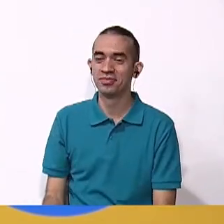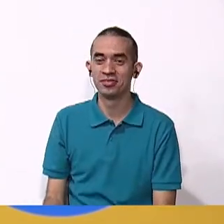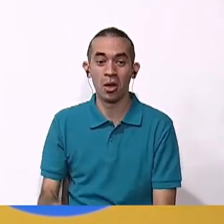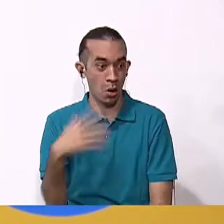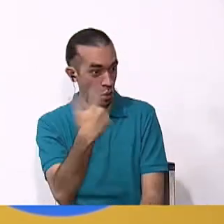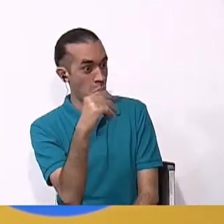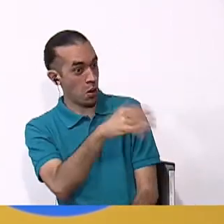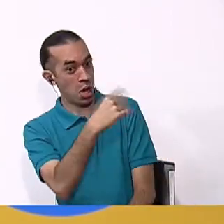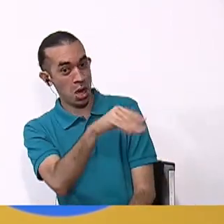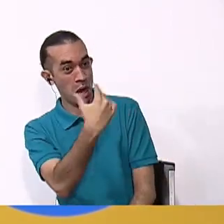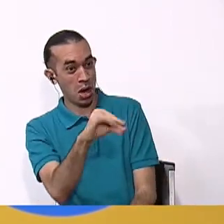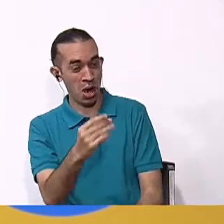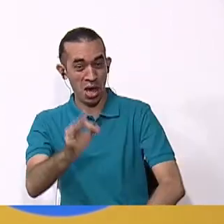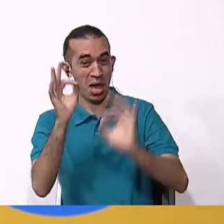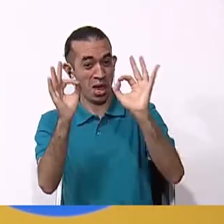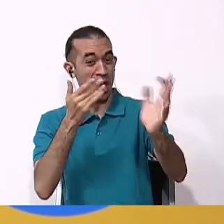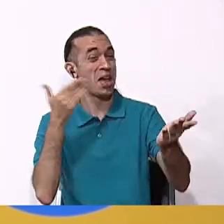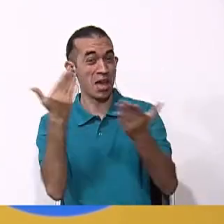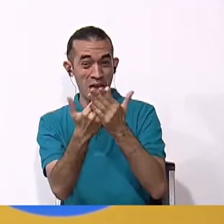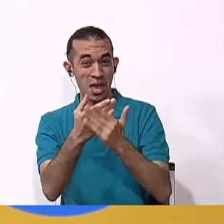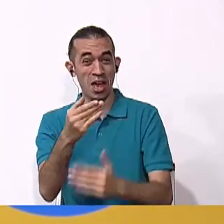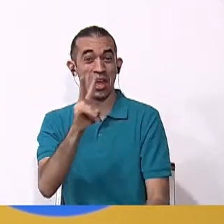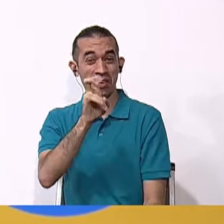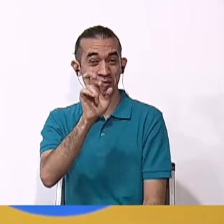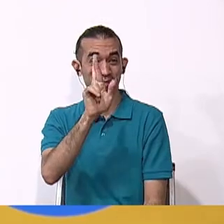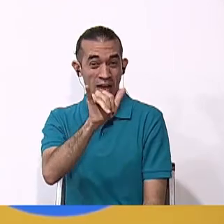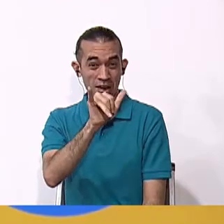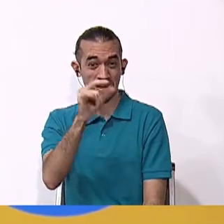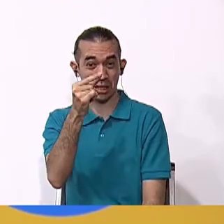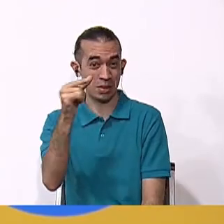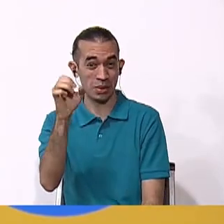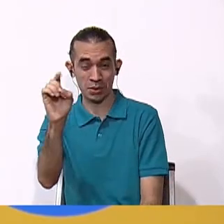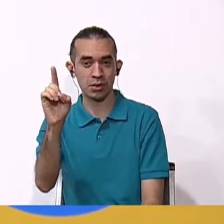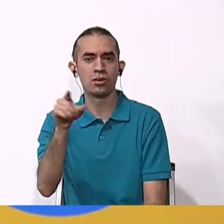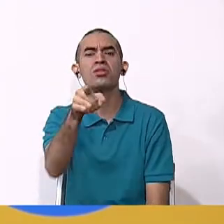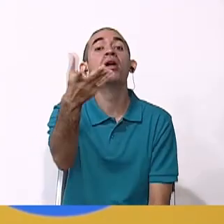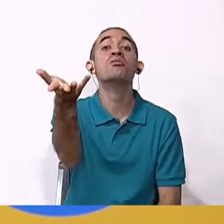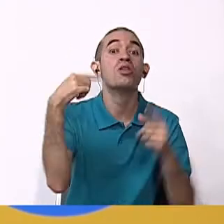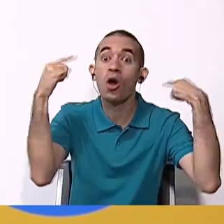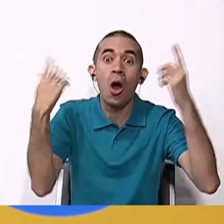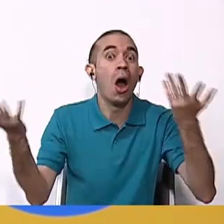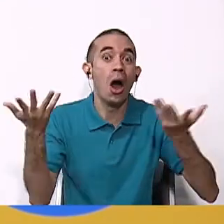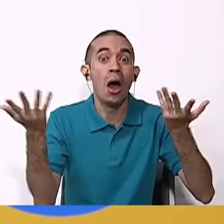Hi, Jack, very good. Ah, and your crazy movement?